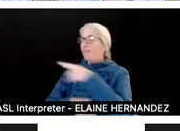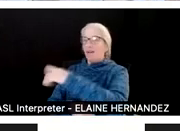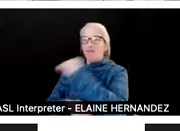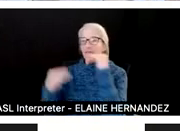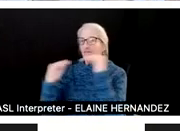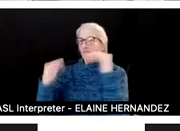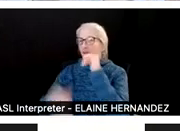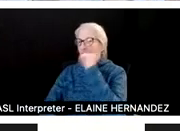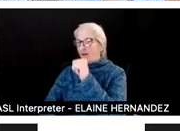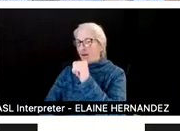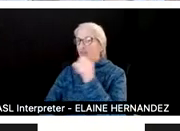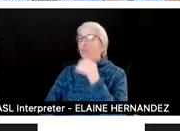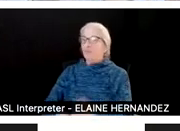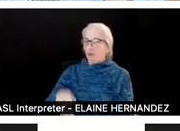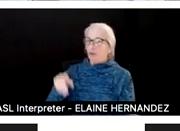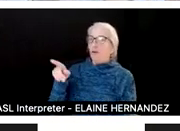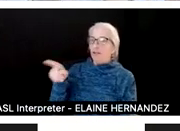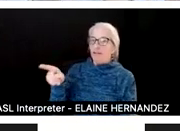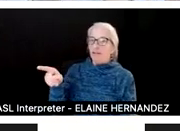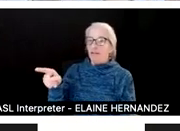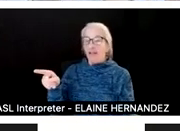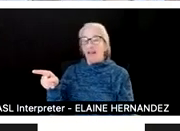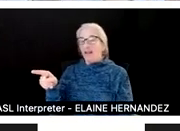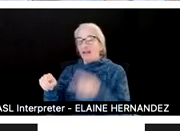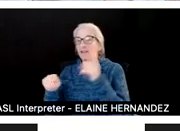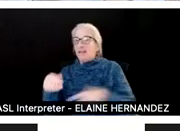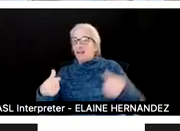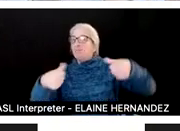get the benefit of backing out after the 15 days.